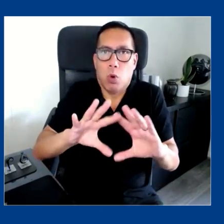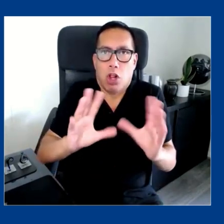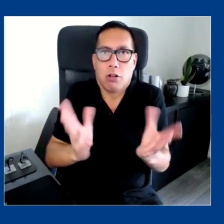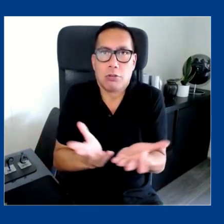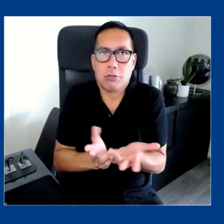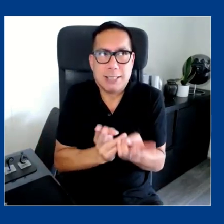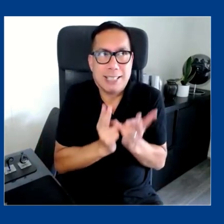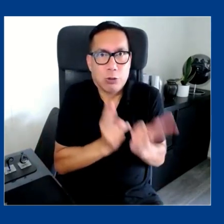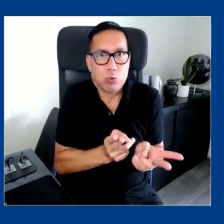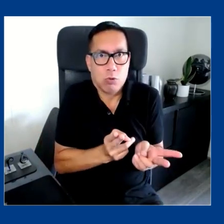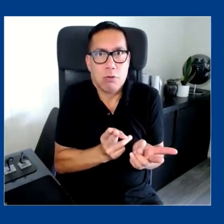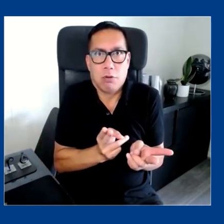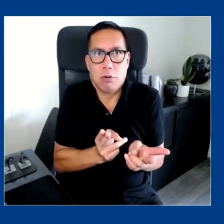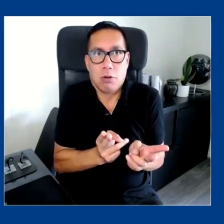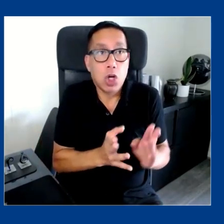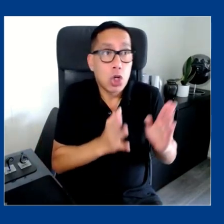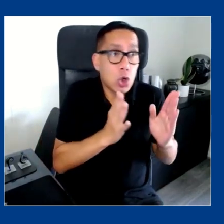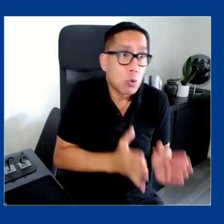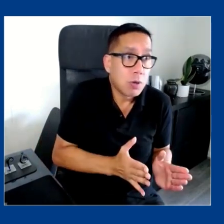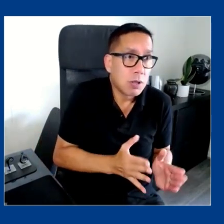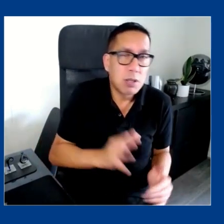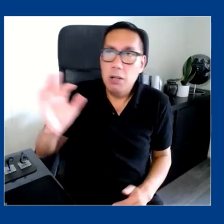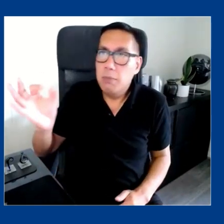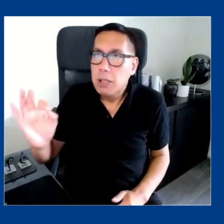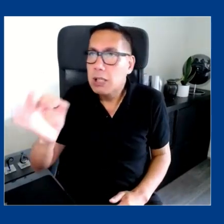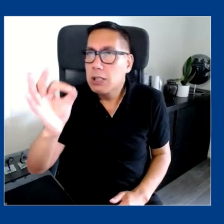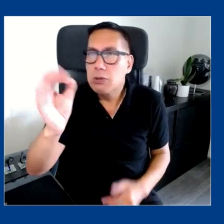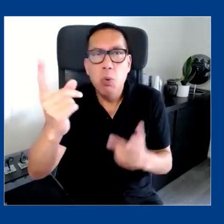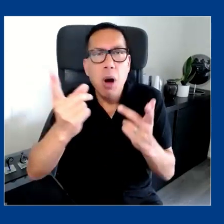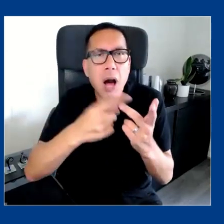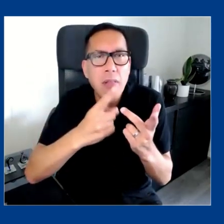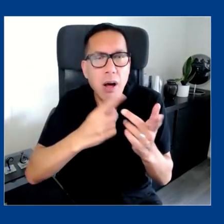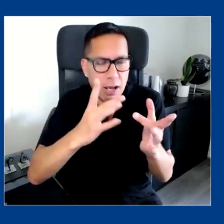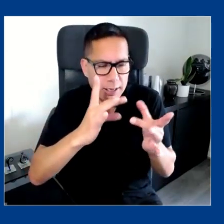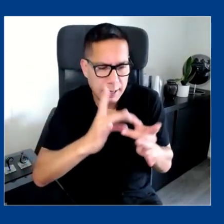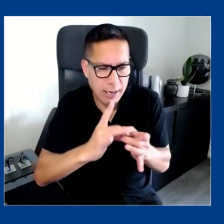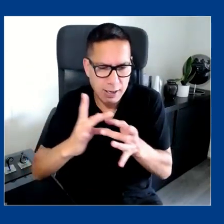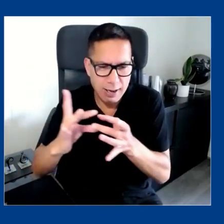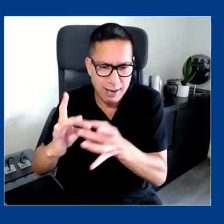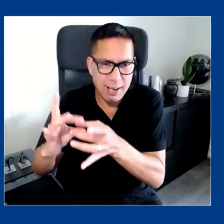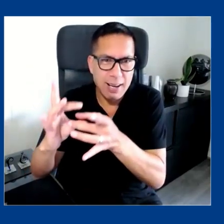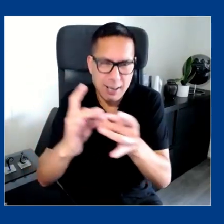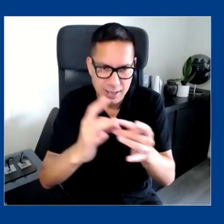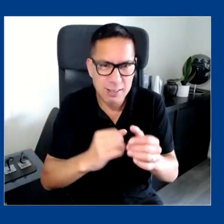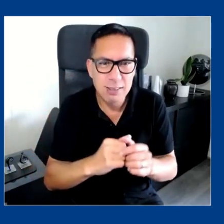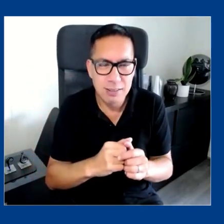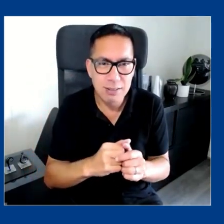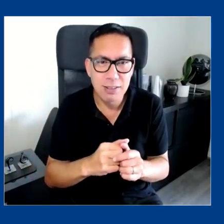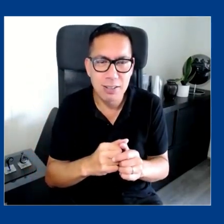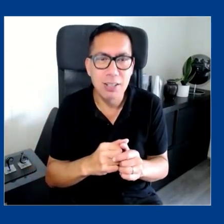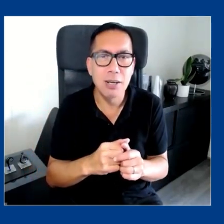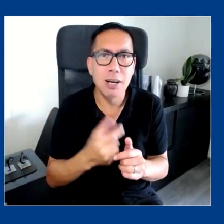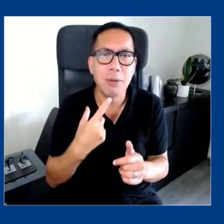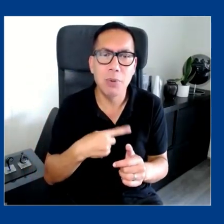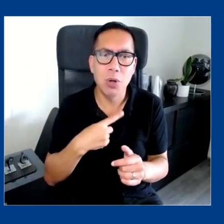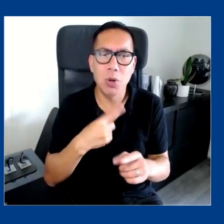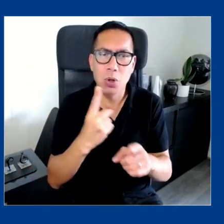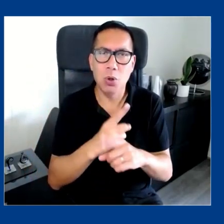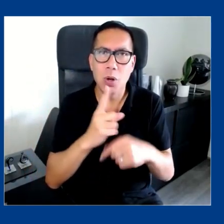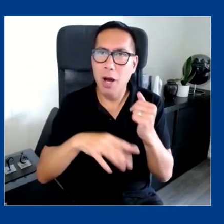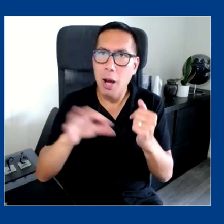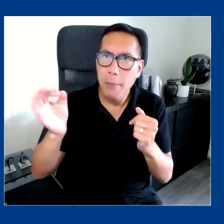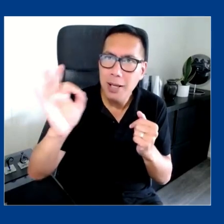human beings and then other beings, including these bees and other animals, and